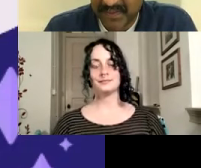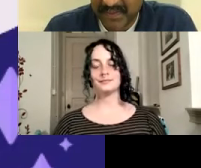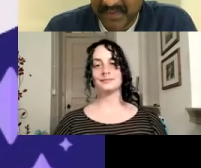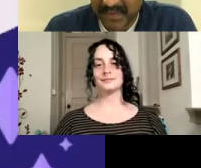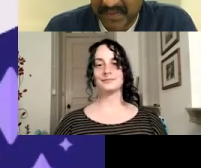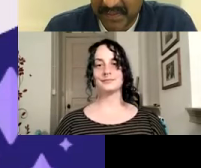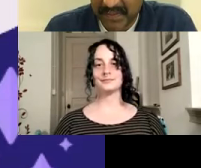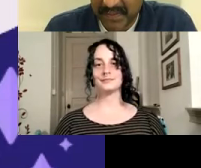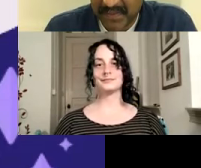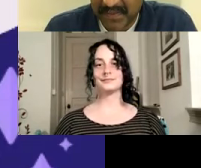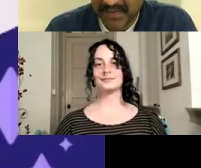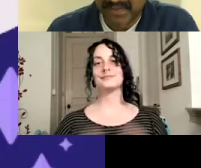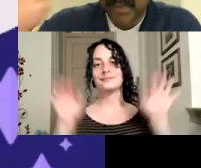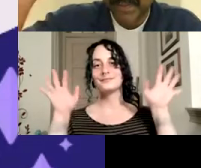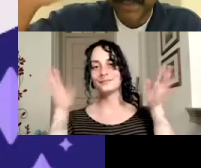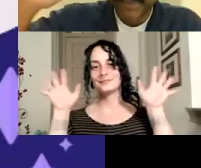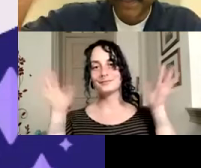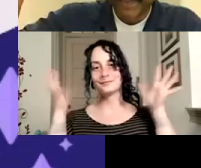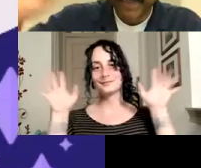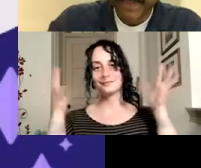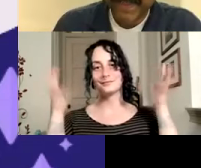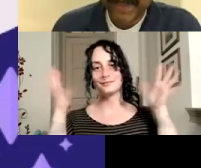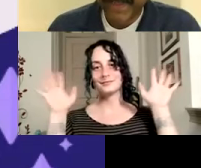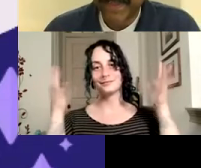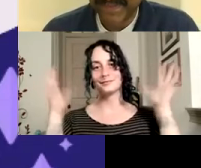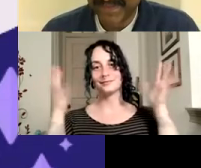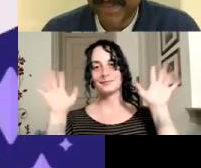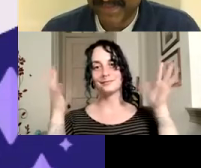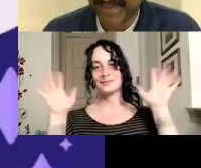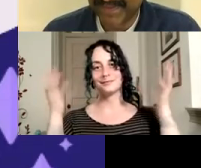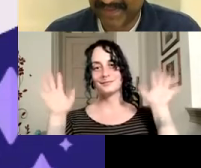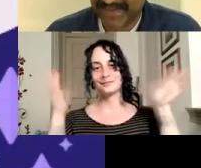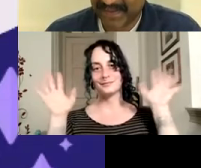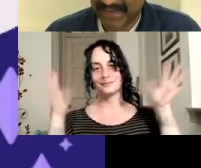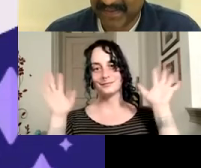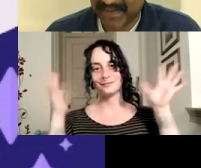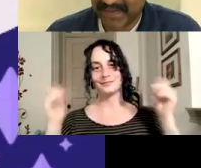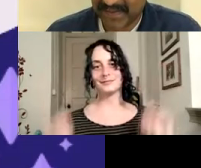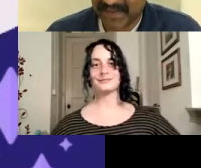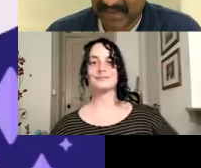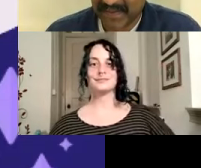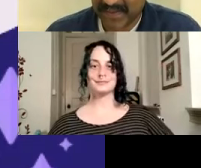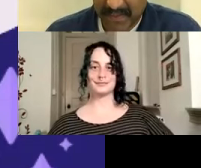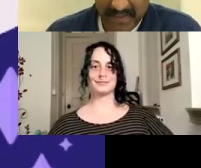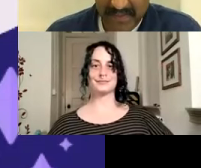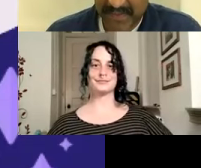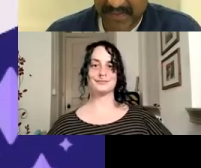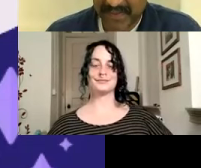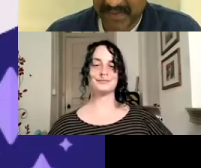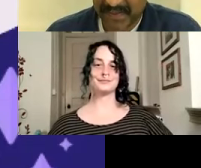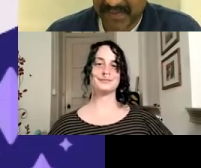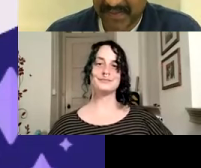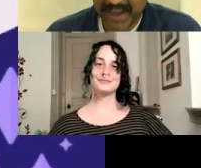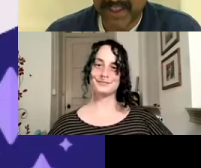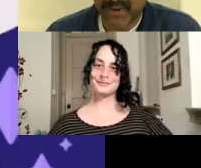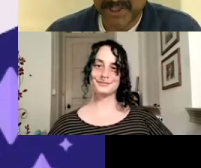Cool. I'll just say thank you so much to you, Sarah, and Raven, and everyone for organizing this. And thanks everyone for